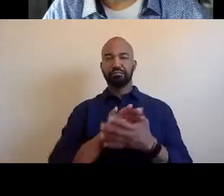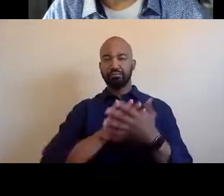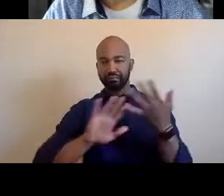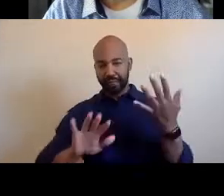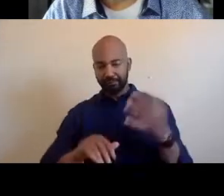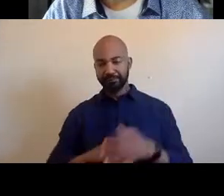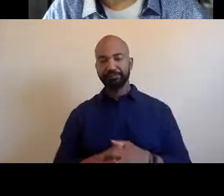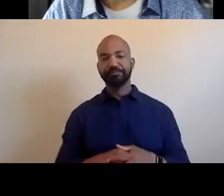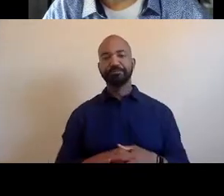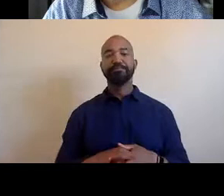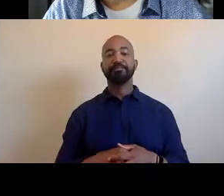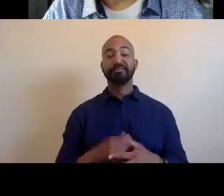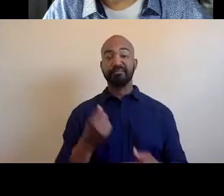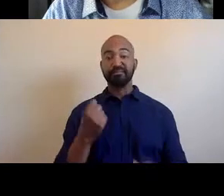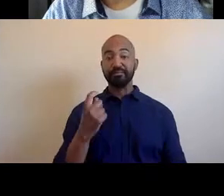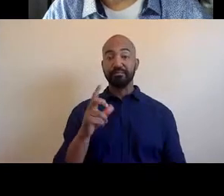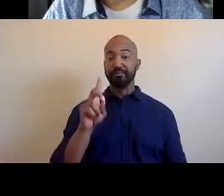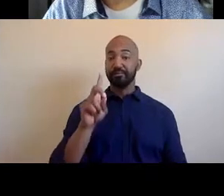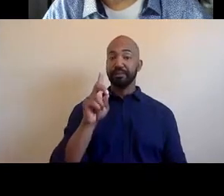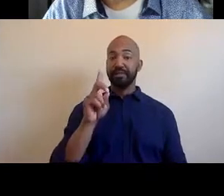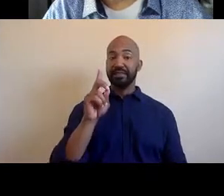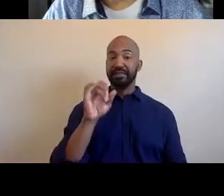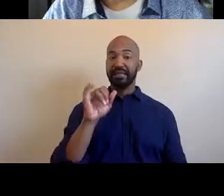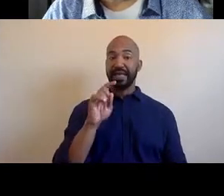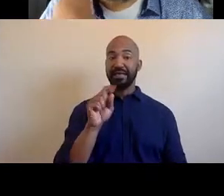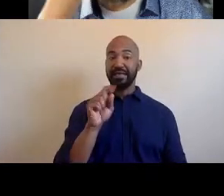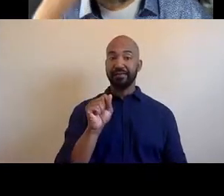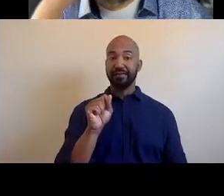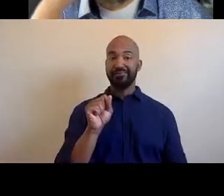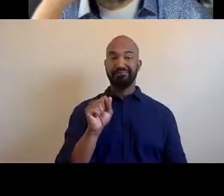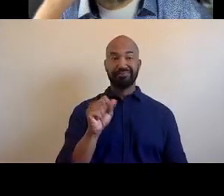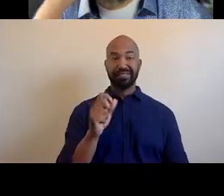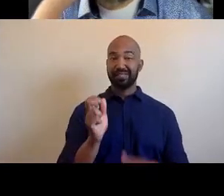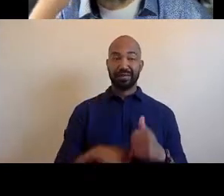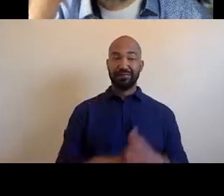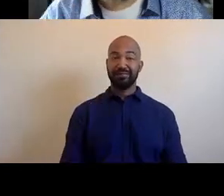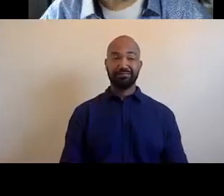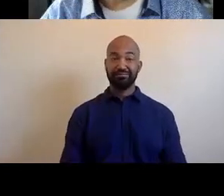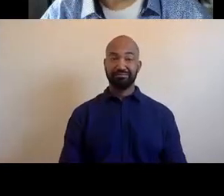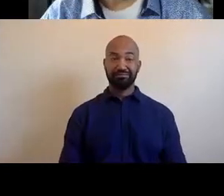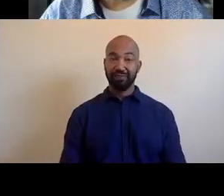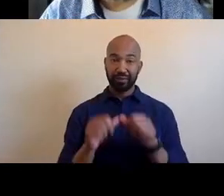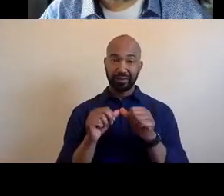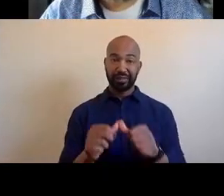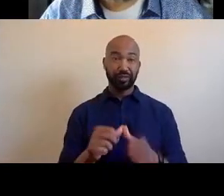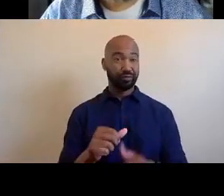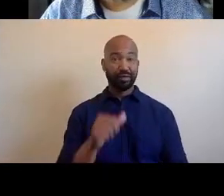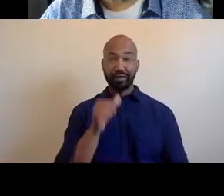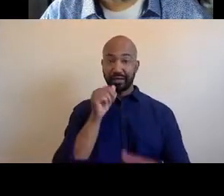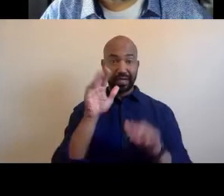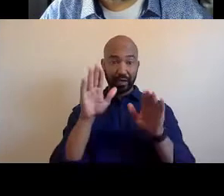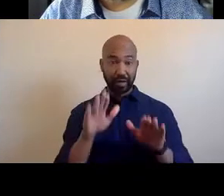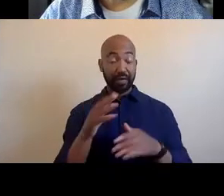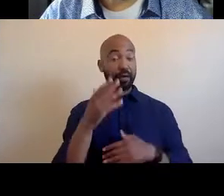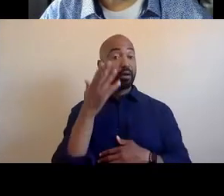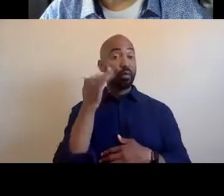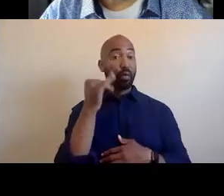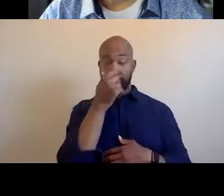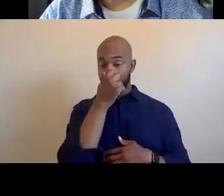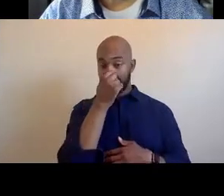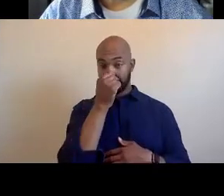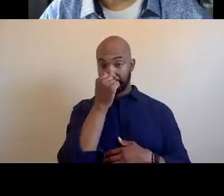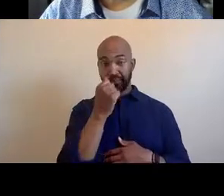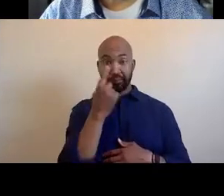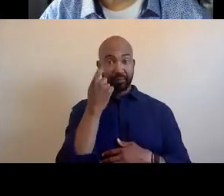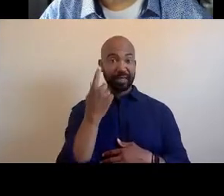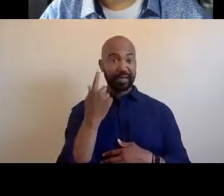that diets are just really hard to sustain. Diets are not great because, theoretically, all of us could eat